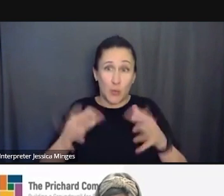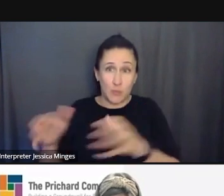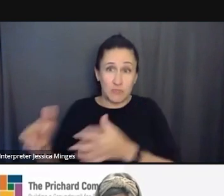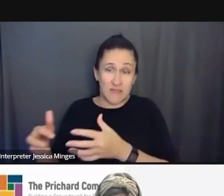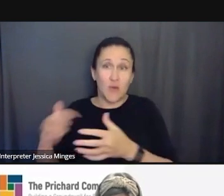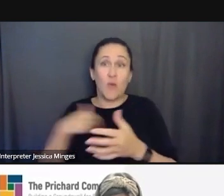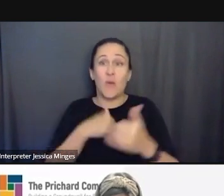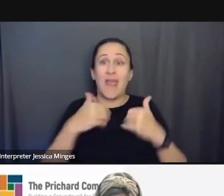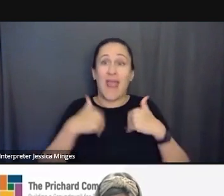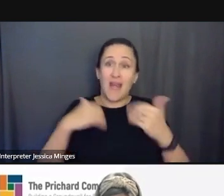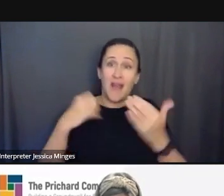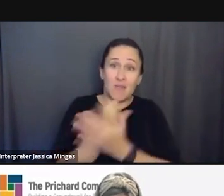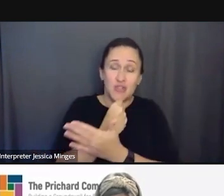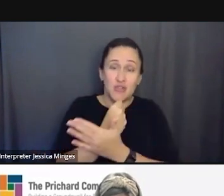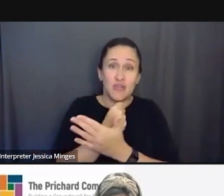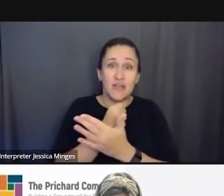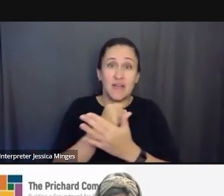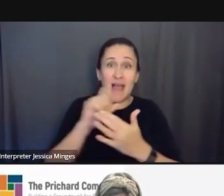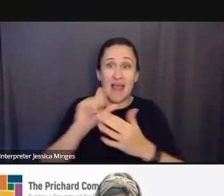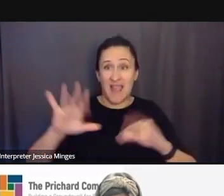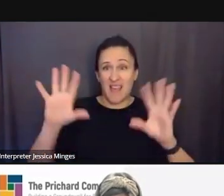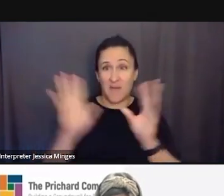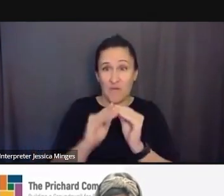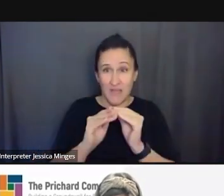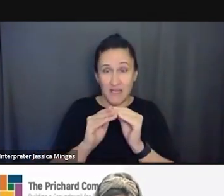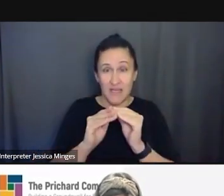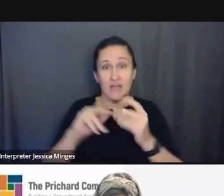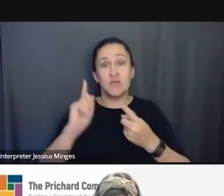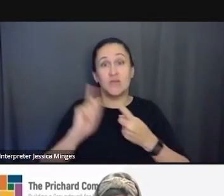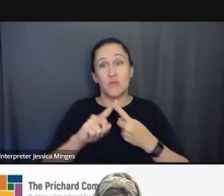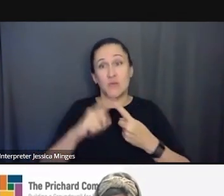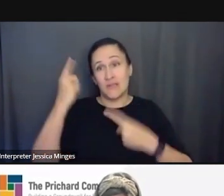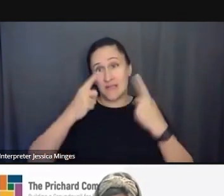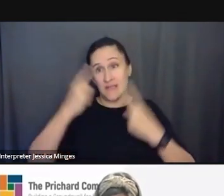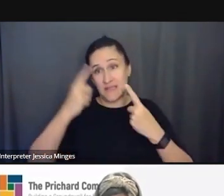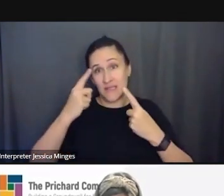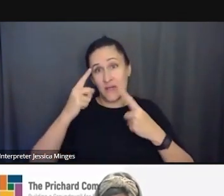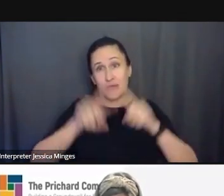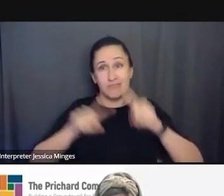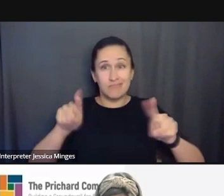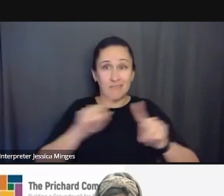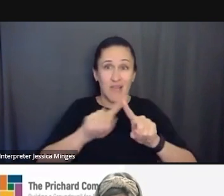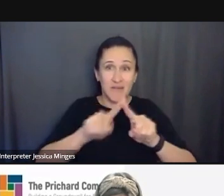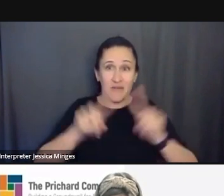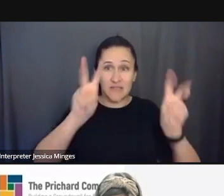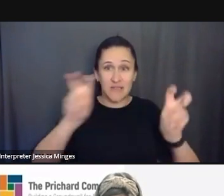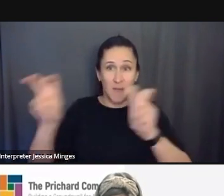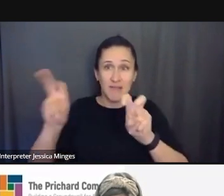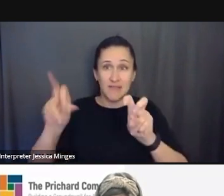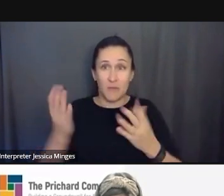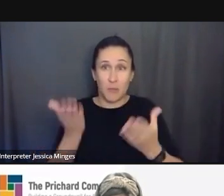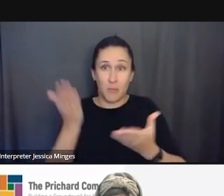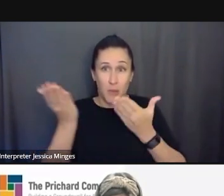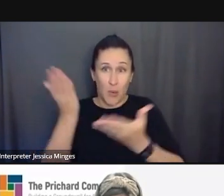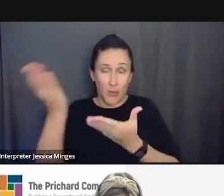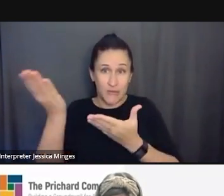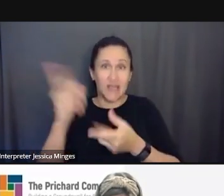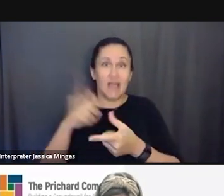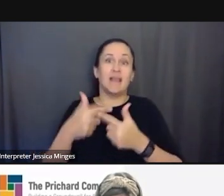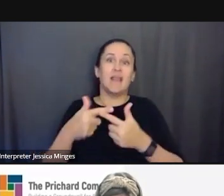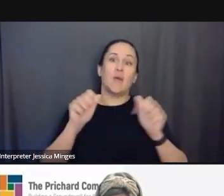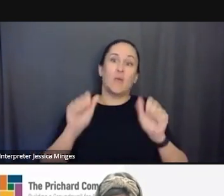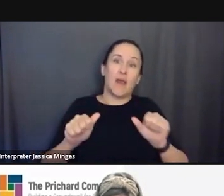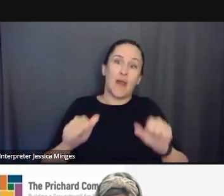an opportunity at that convening to consider a variety of different topics that were proposed. And we were able